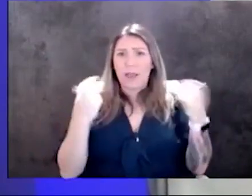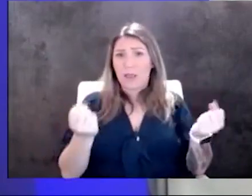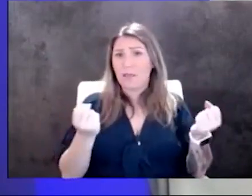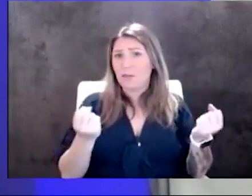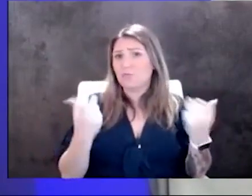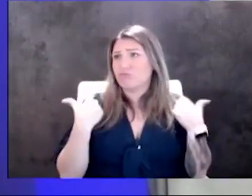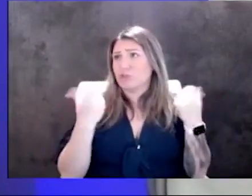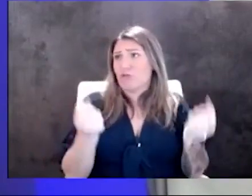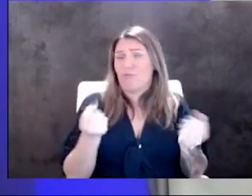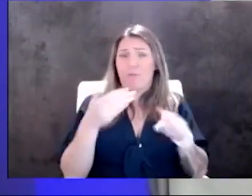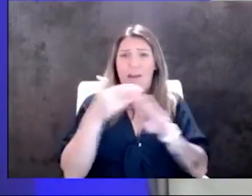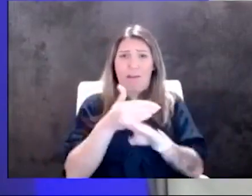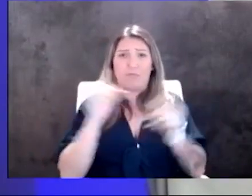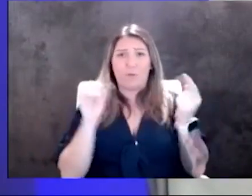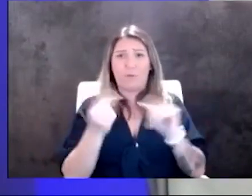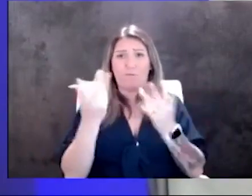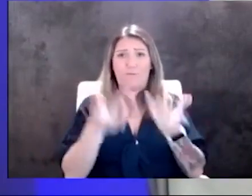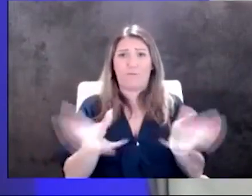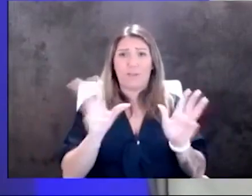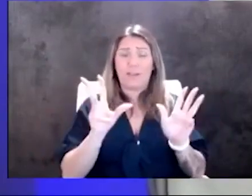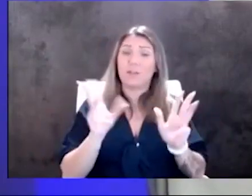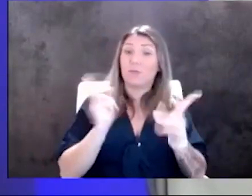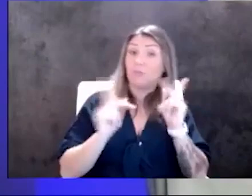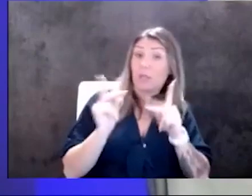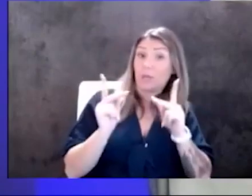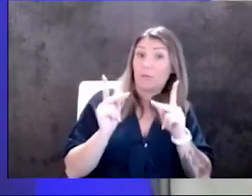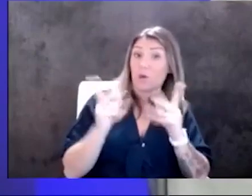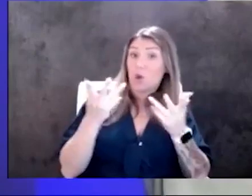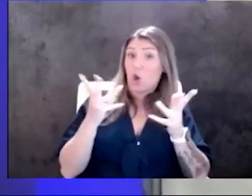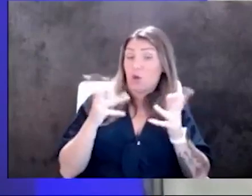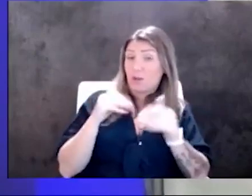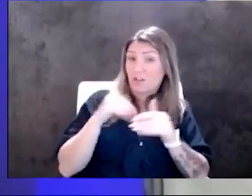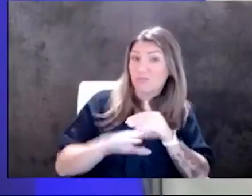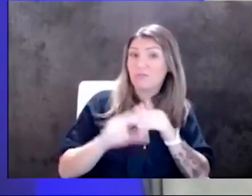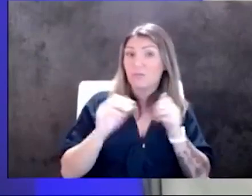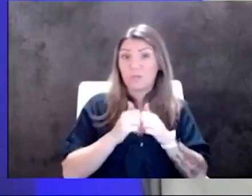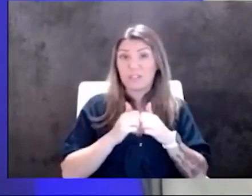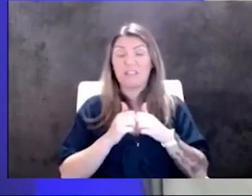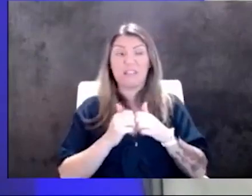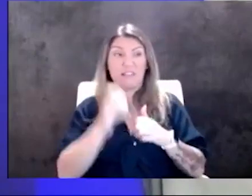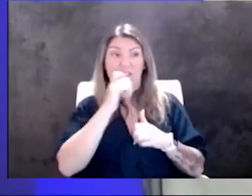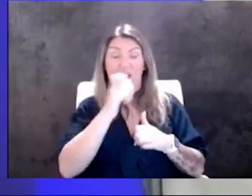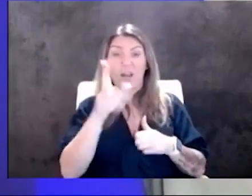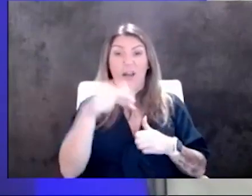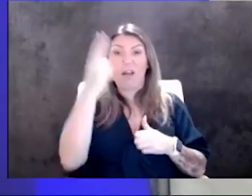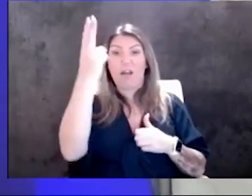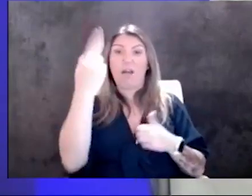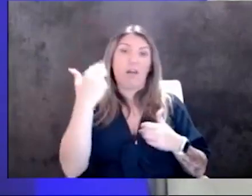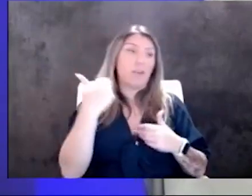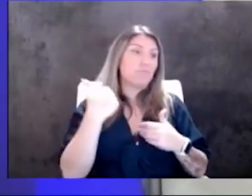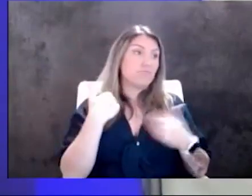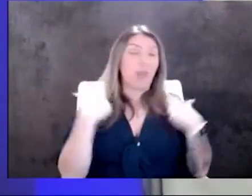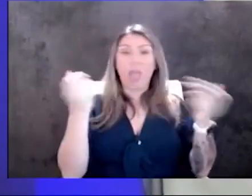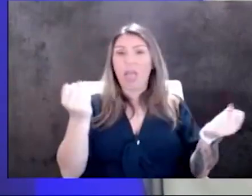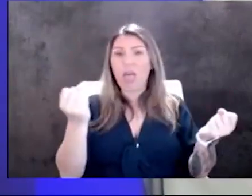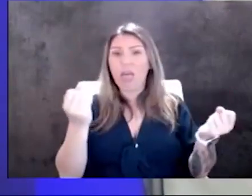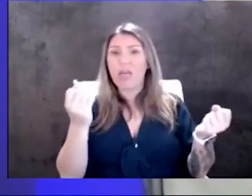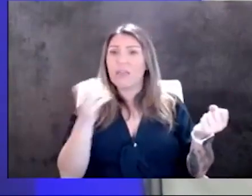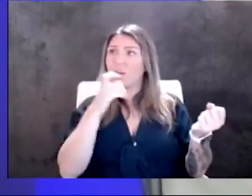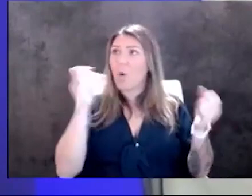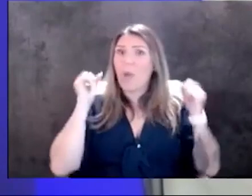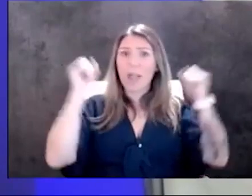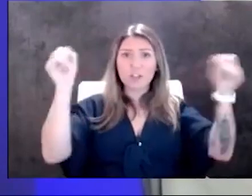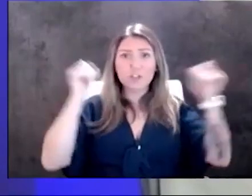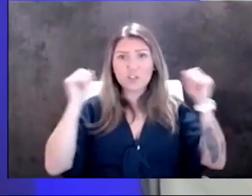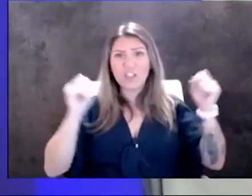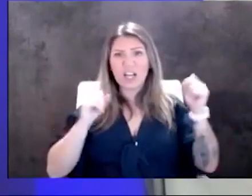over. Now, people that potentially already go into something with, not having a high level of health, say they haven't exercised much, they have a weak core, they're not